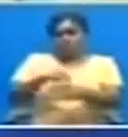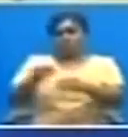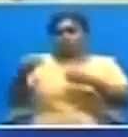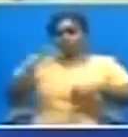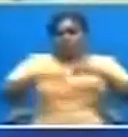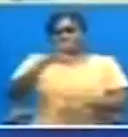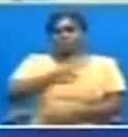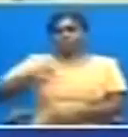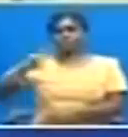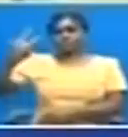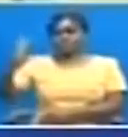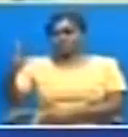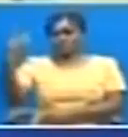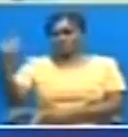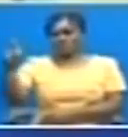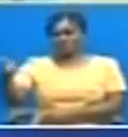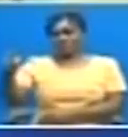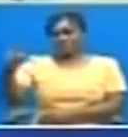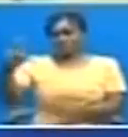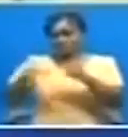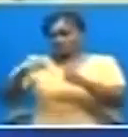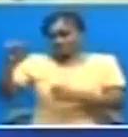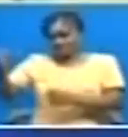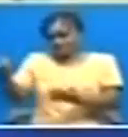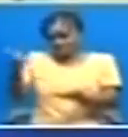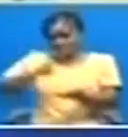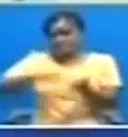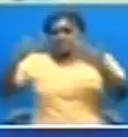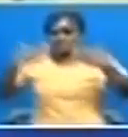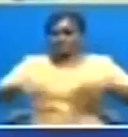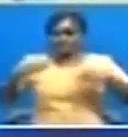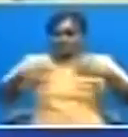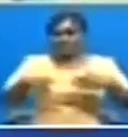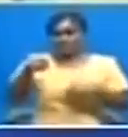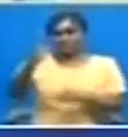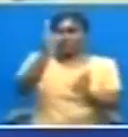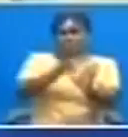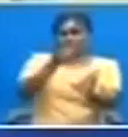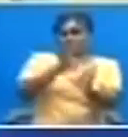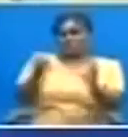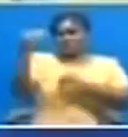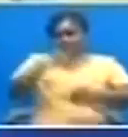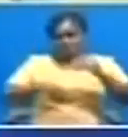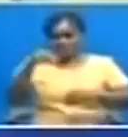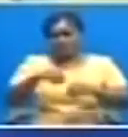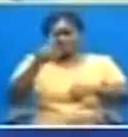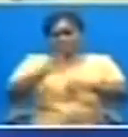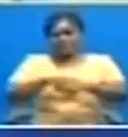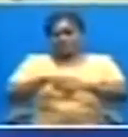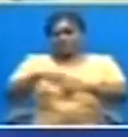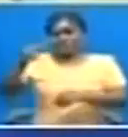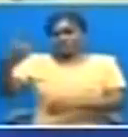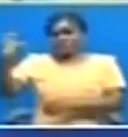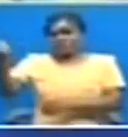Commission. 23.7 million registered voters will be taking part or seeking to take part in the